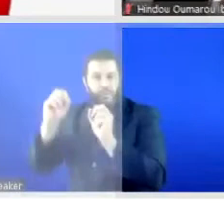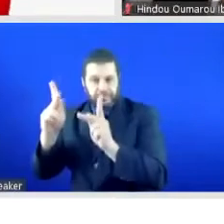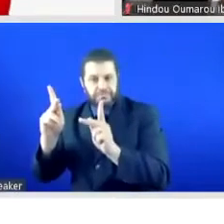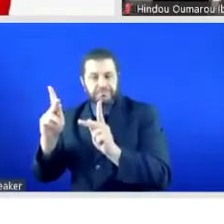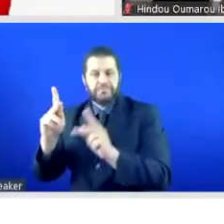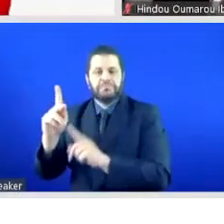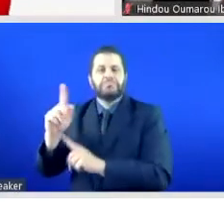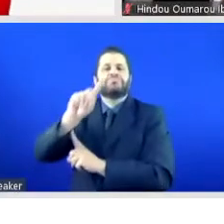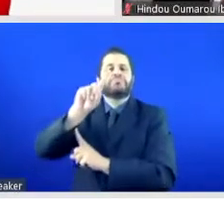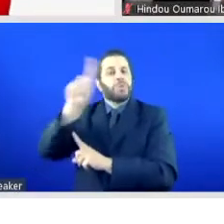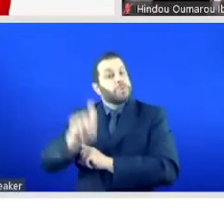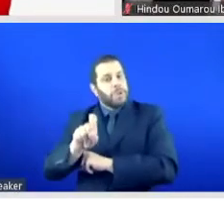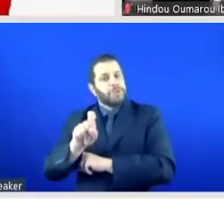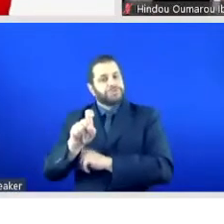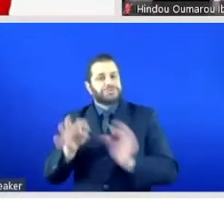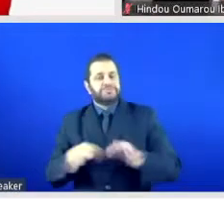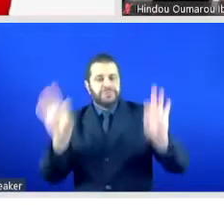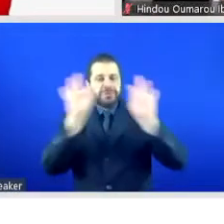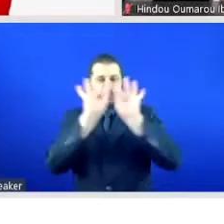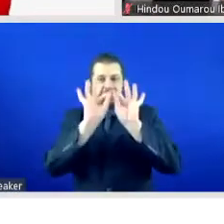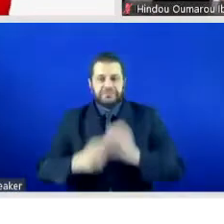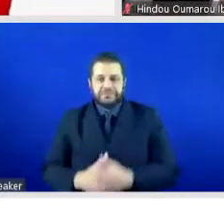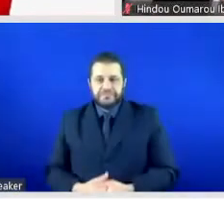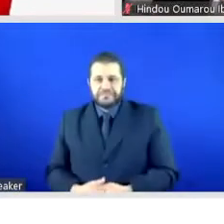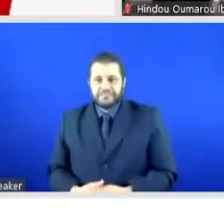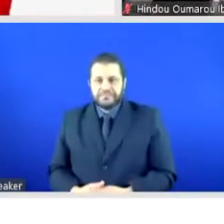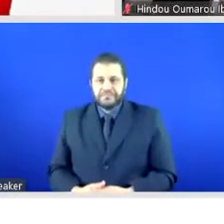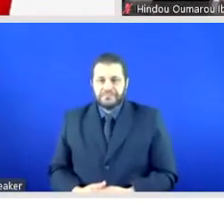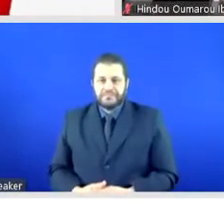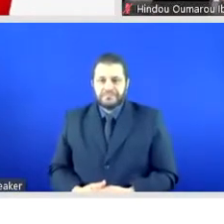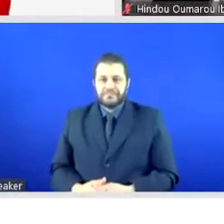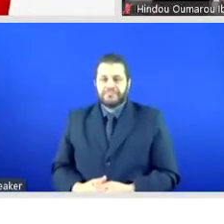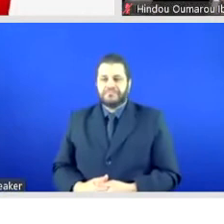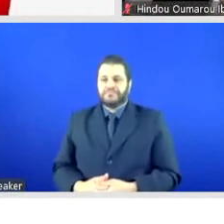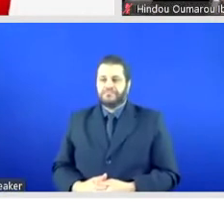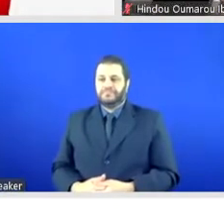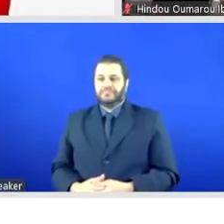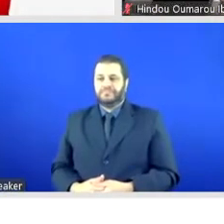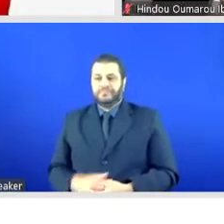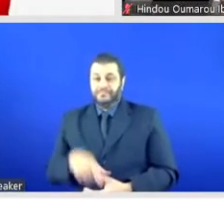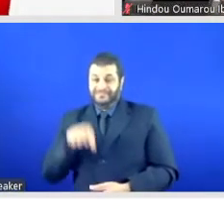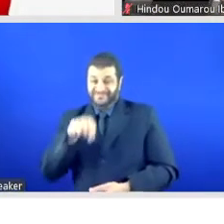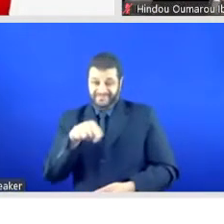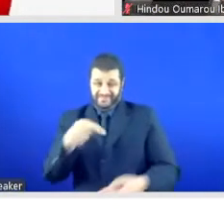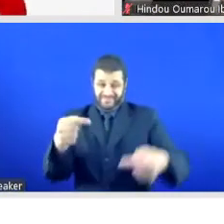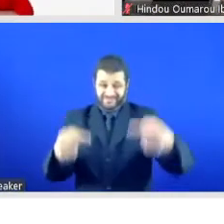We need to recognize that there is a double burden, that people are exhausted, they're